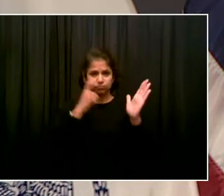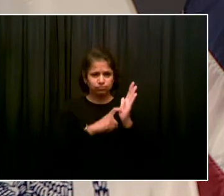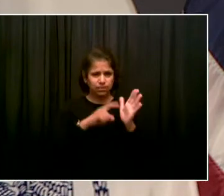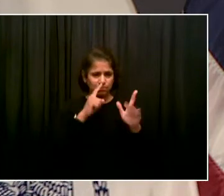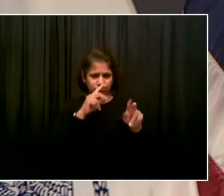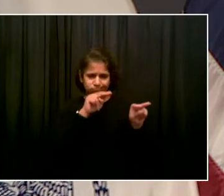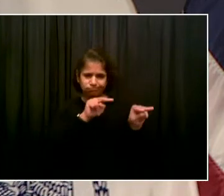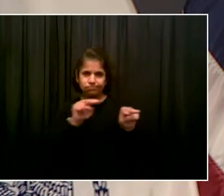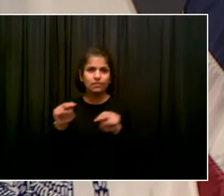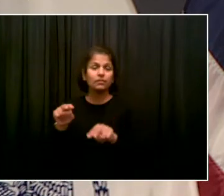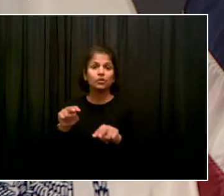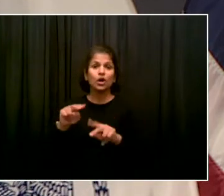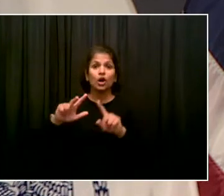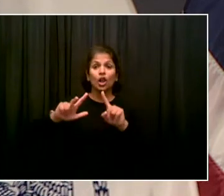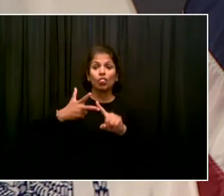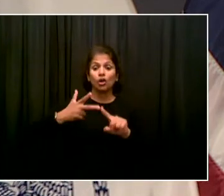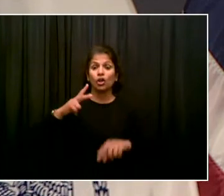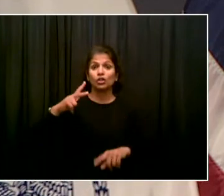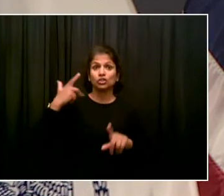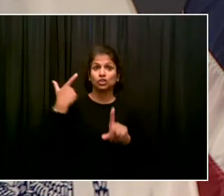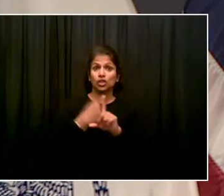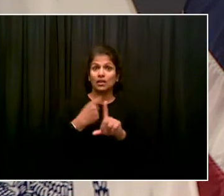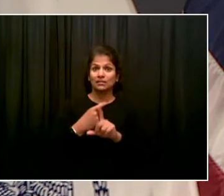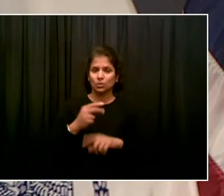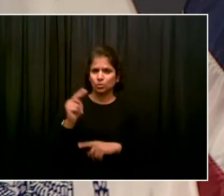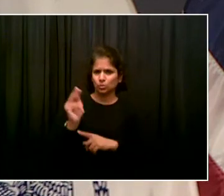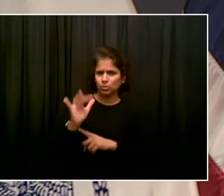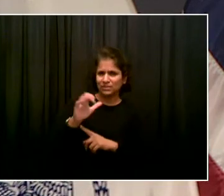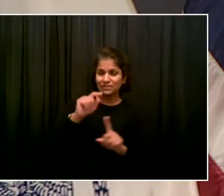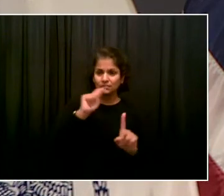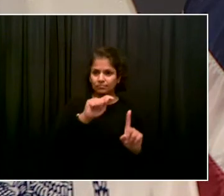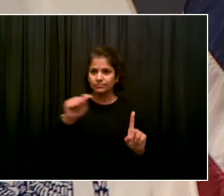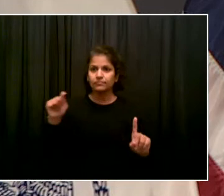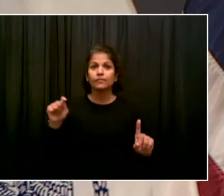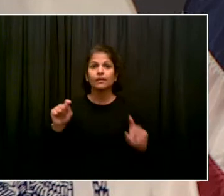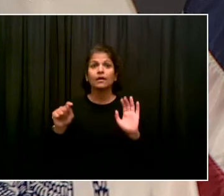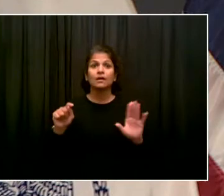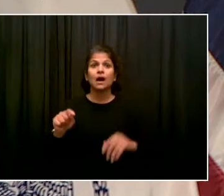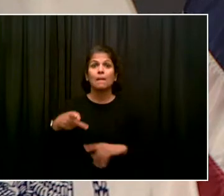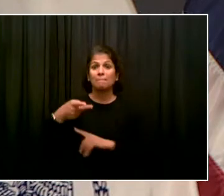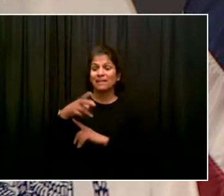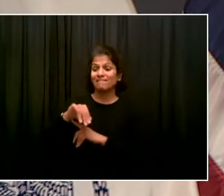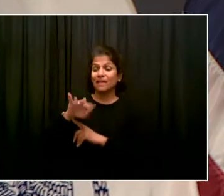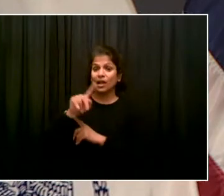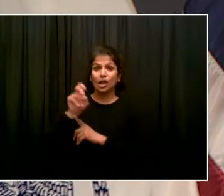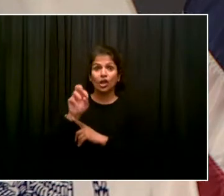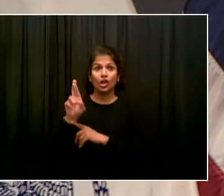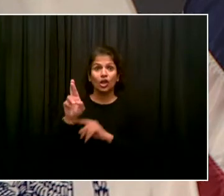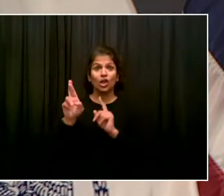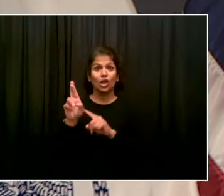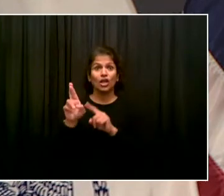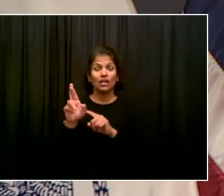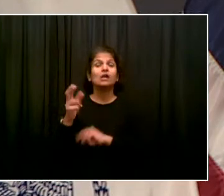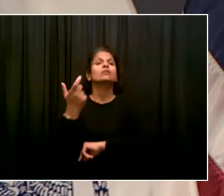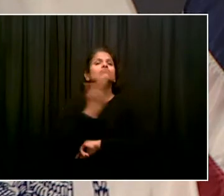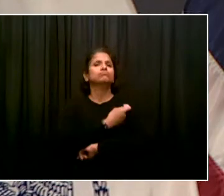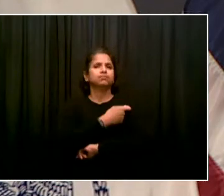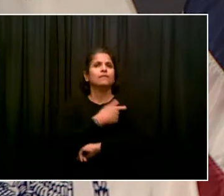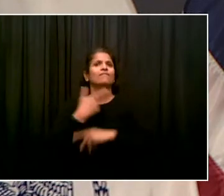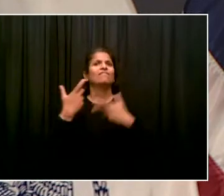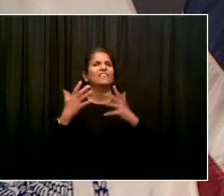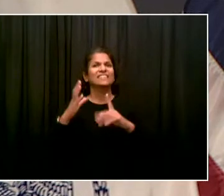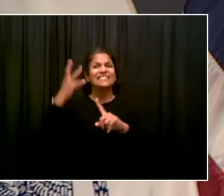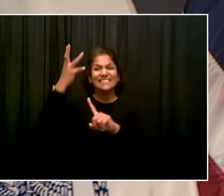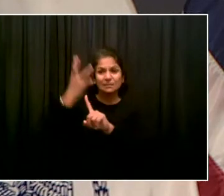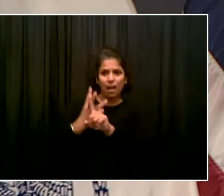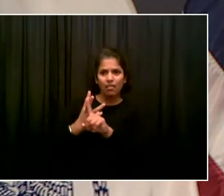As you know, currently, Pfizer recipients who are at least 6 months after their second dose